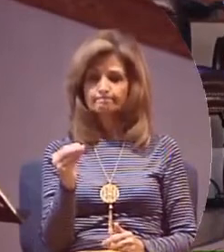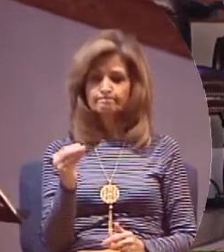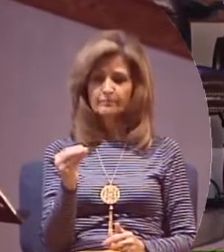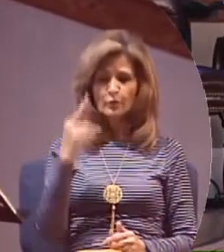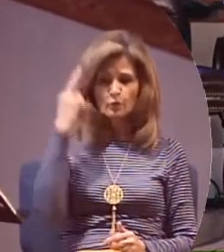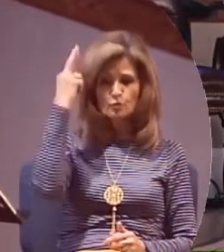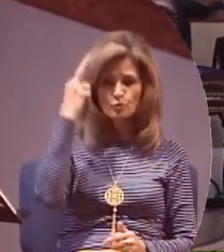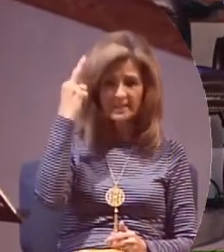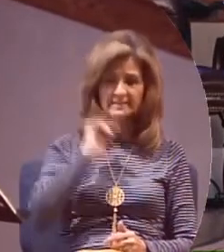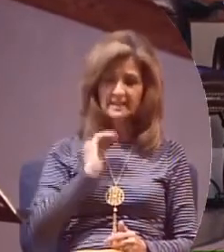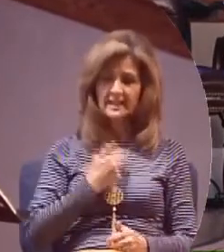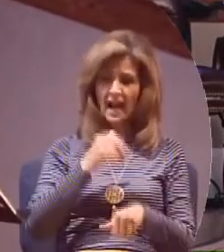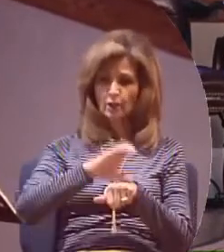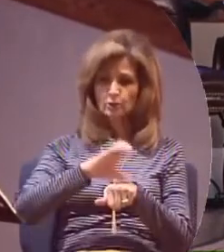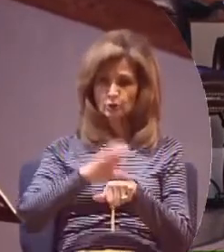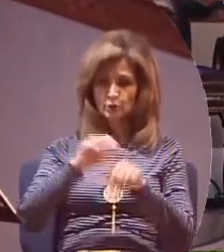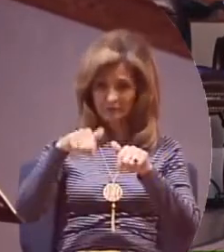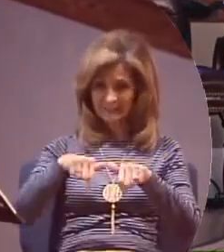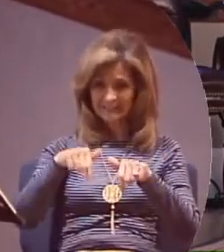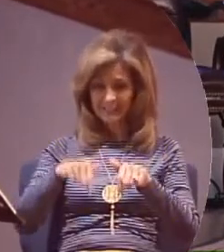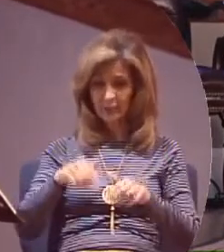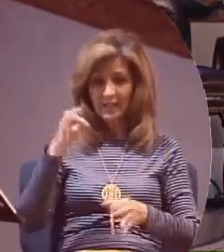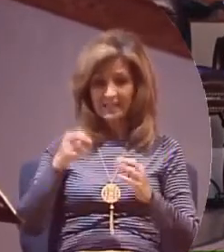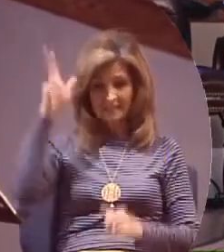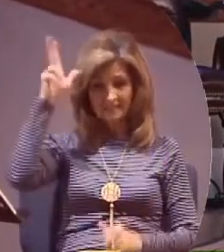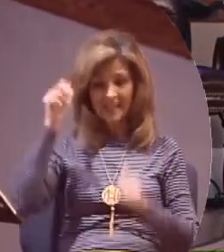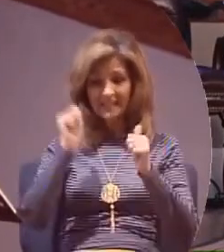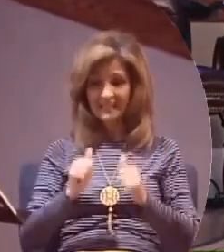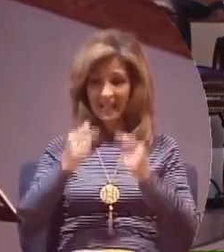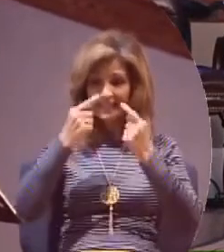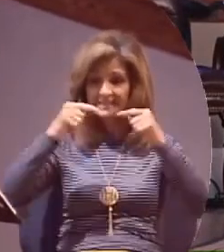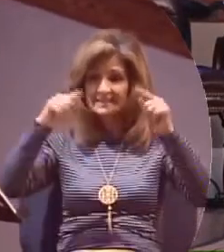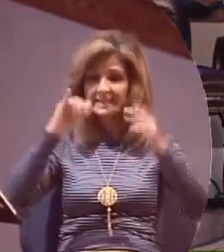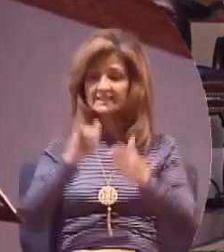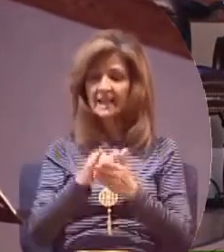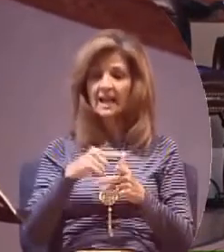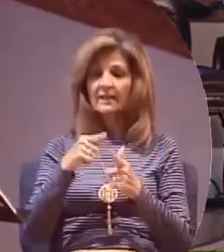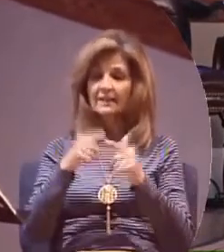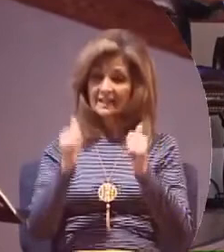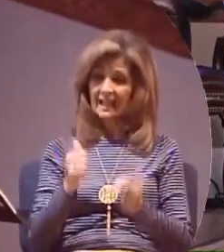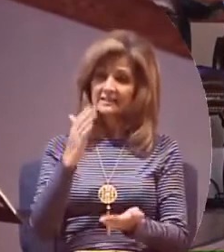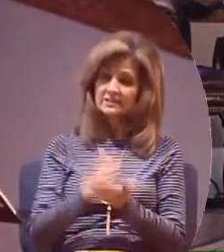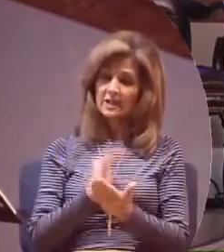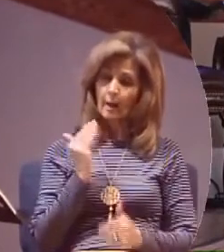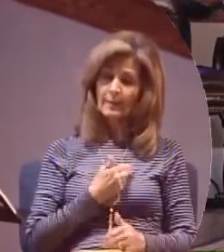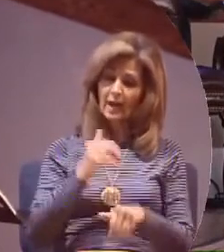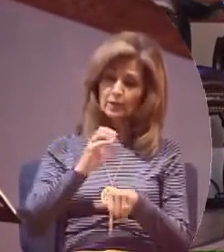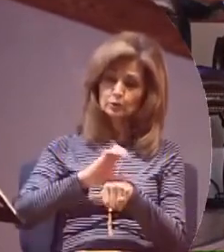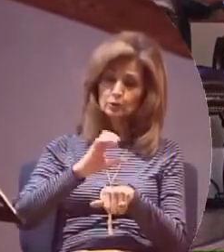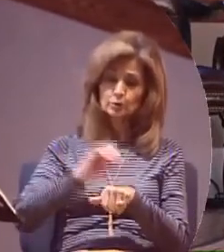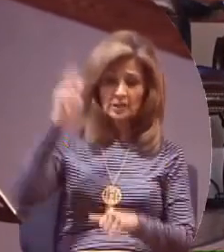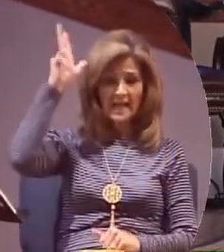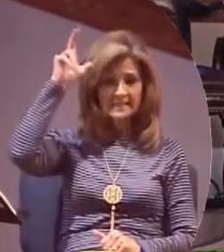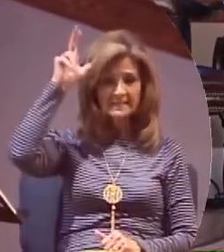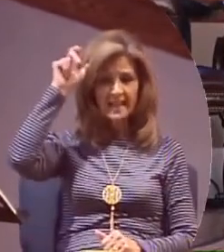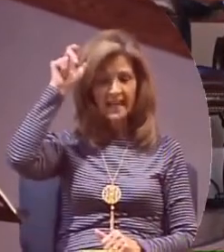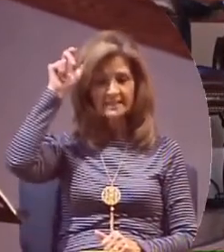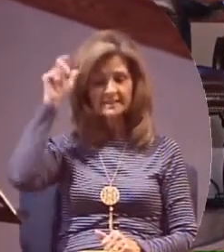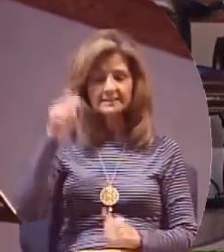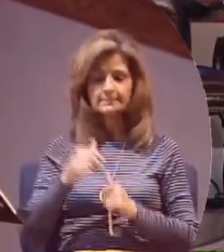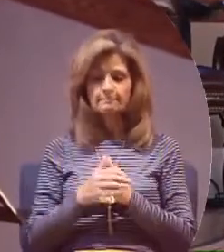and the reason that our church exists, if he can do that, then he can stop our church. Satan's motive is division.